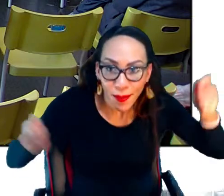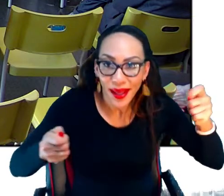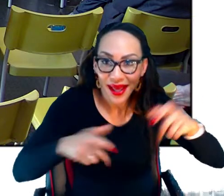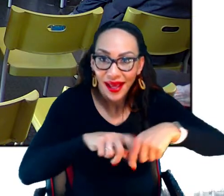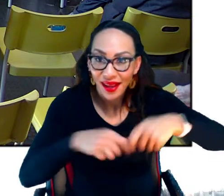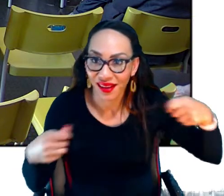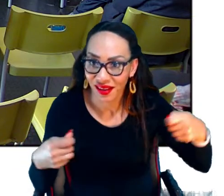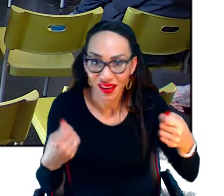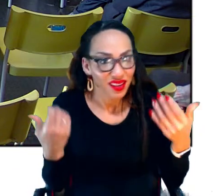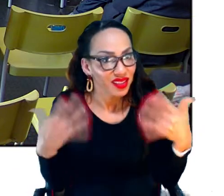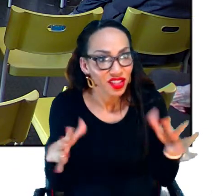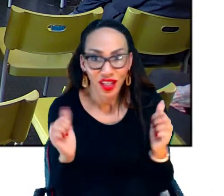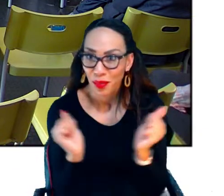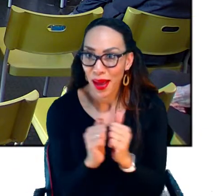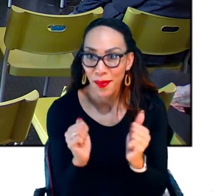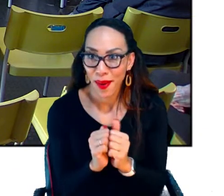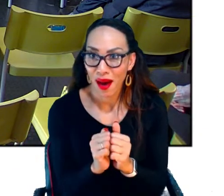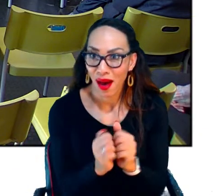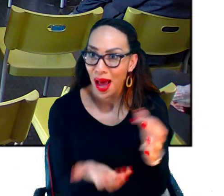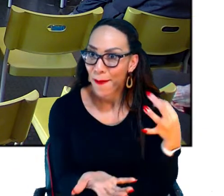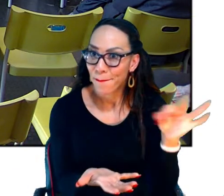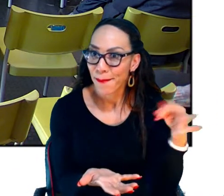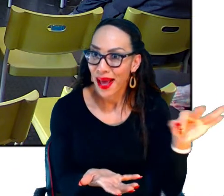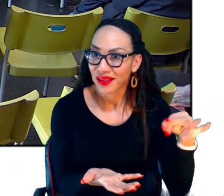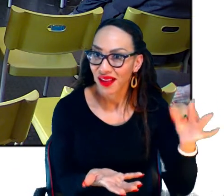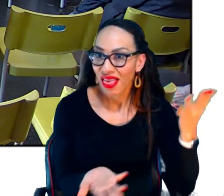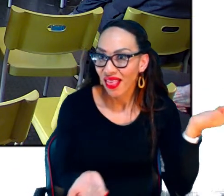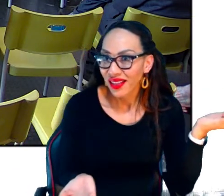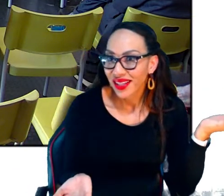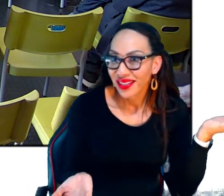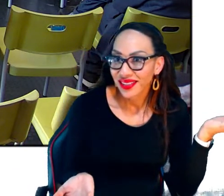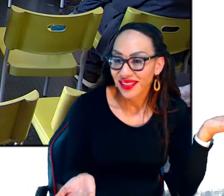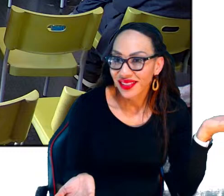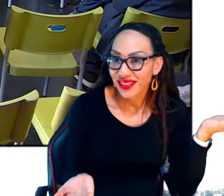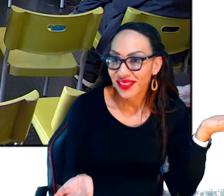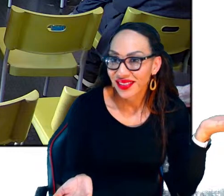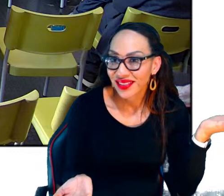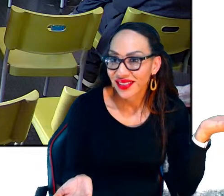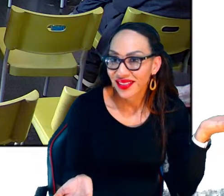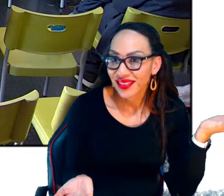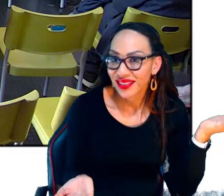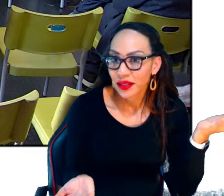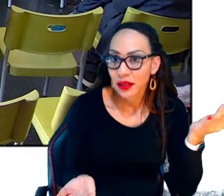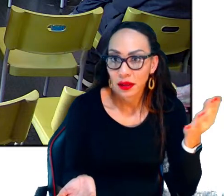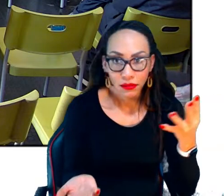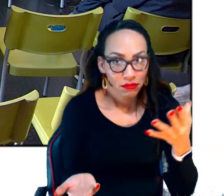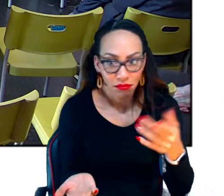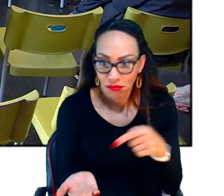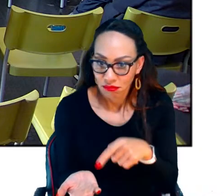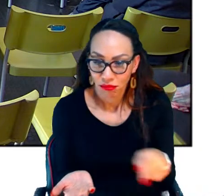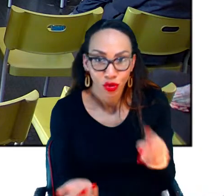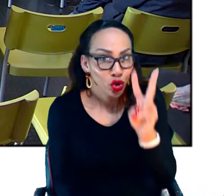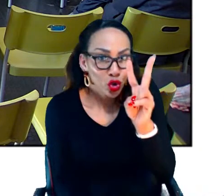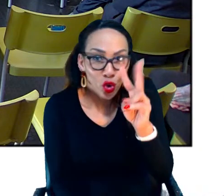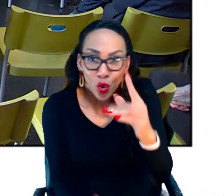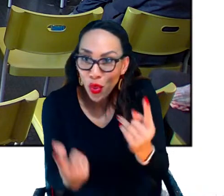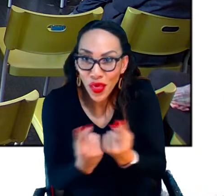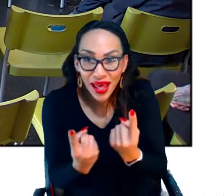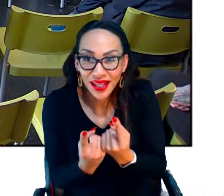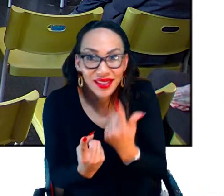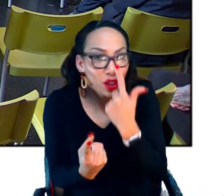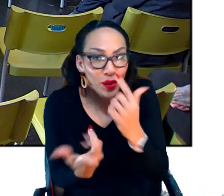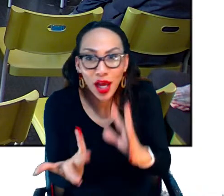piece of A4 paper. So it's just you have a limited resource of two things, and you can do so much with